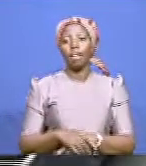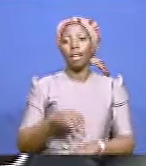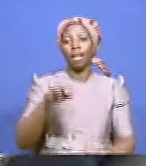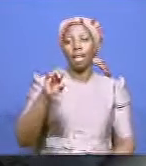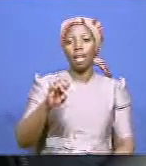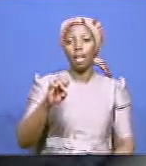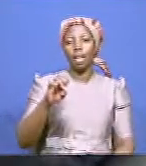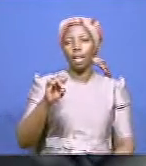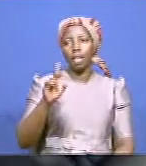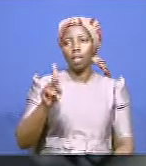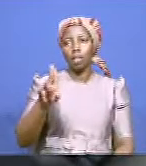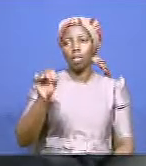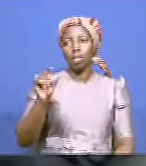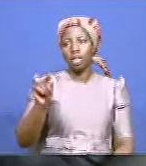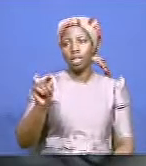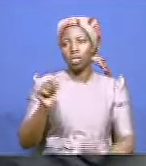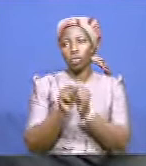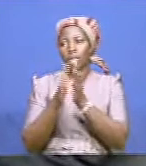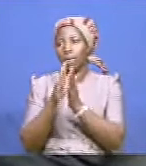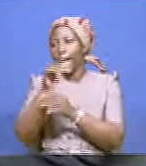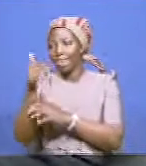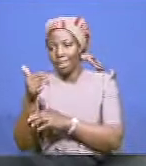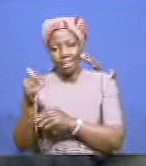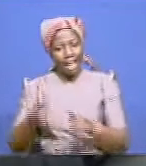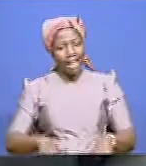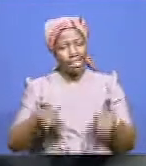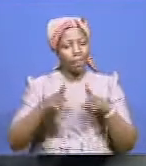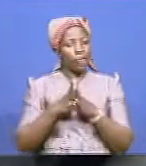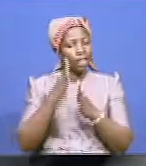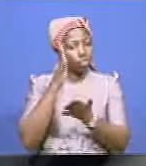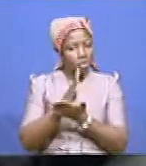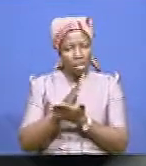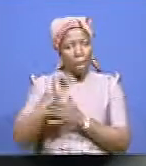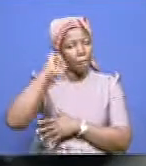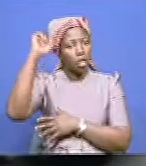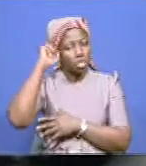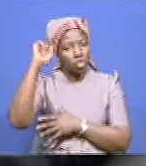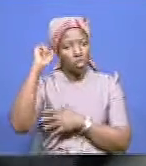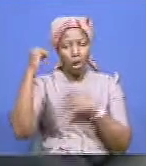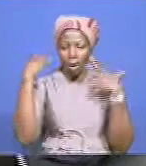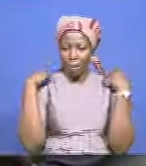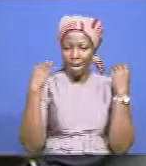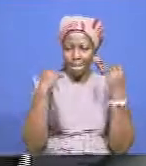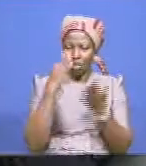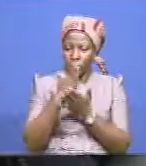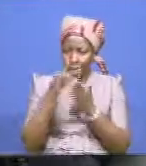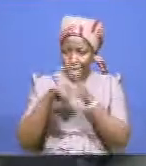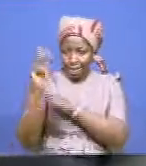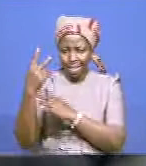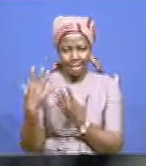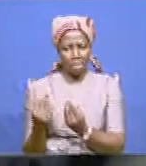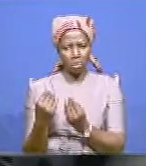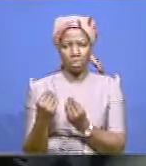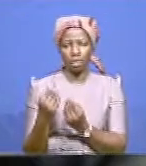and others, they are not living with the reality of the political practice and situation and reality in Kenya. Simple. The